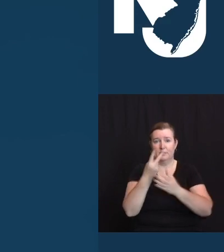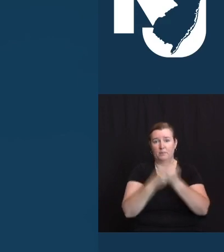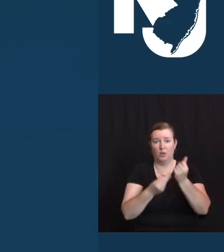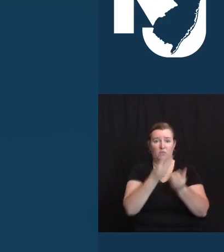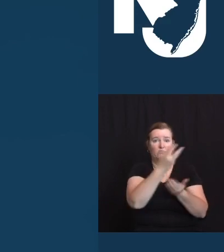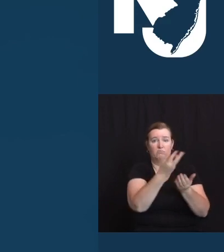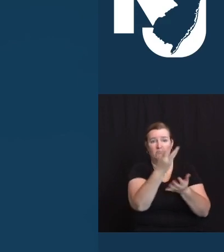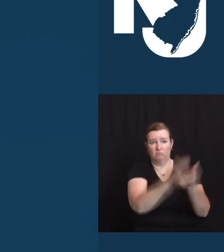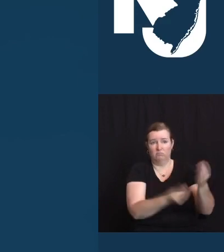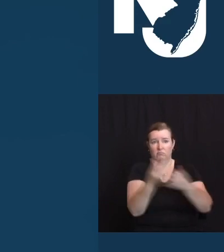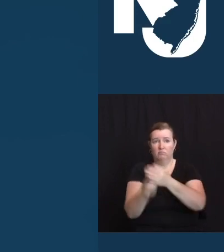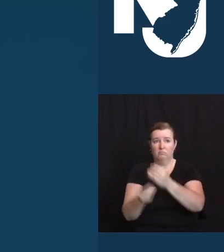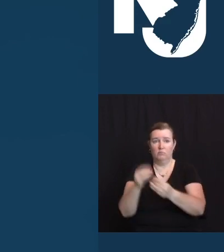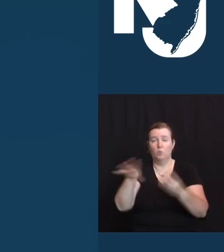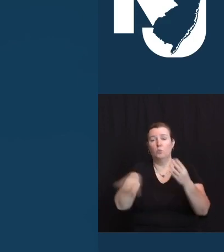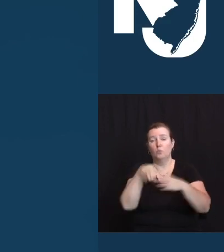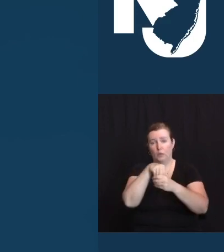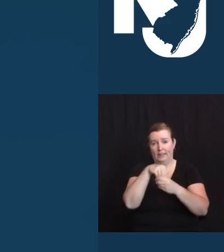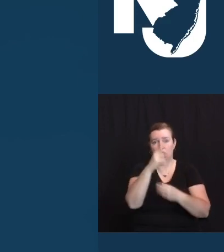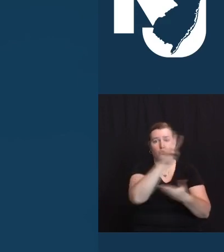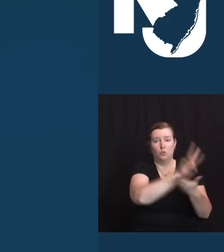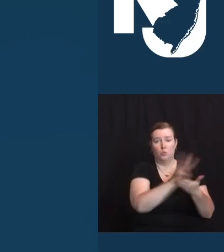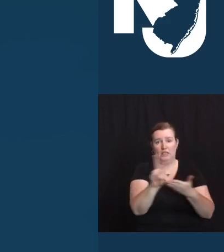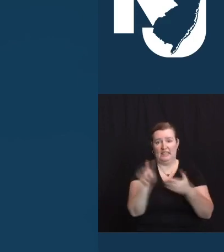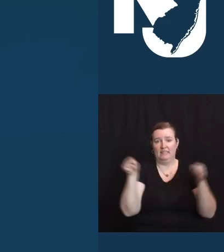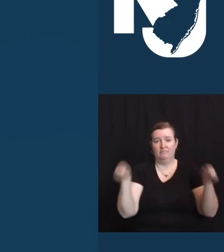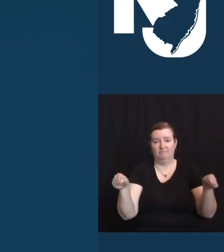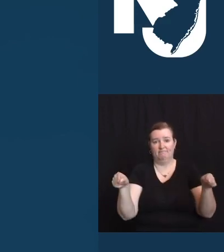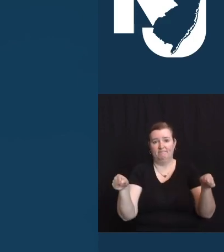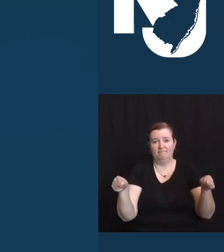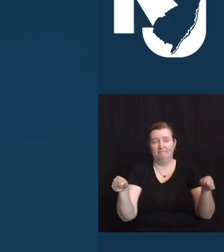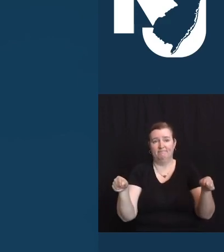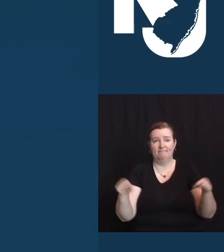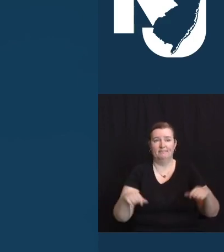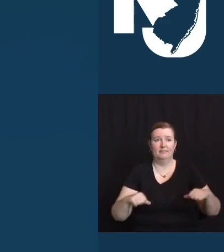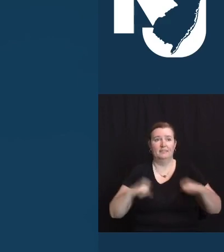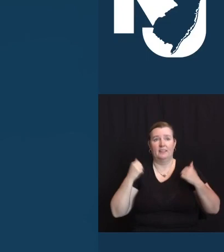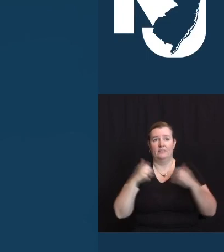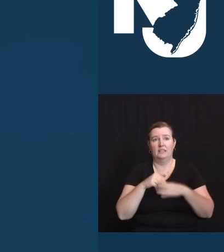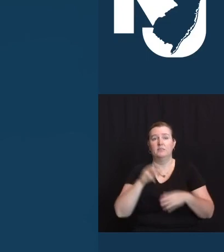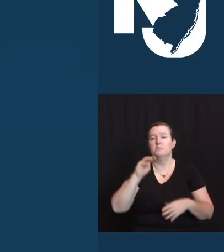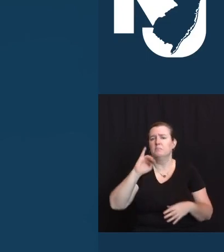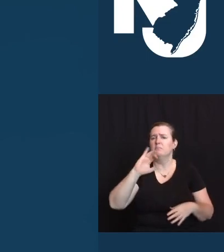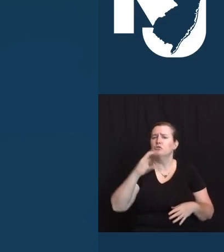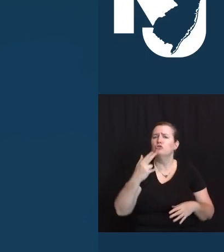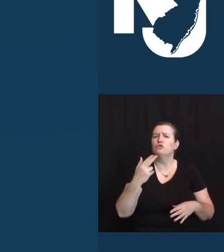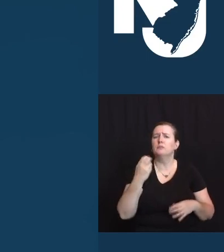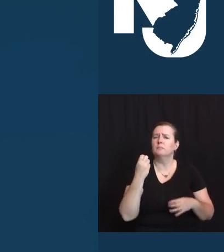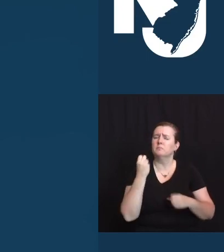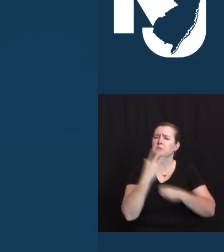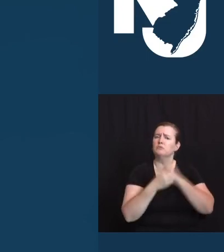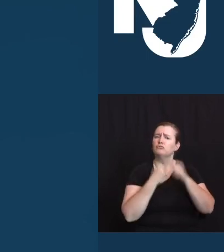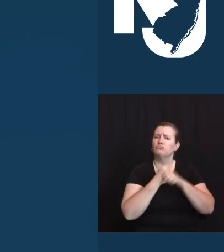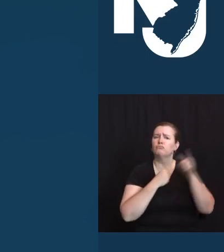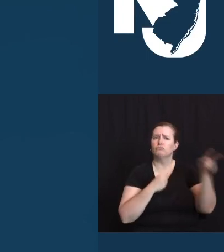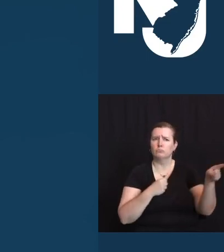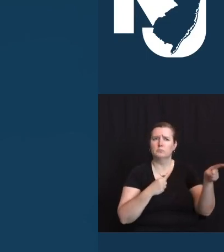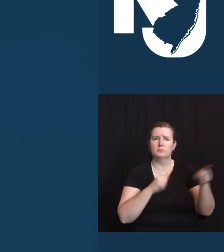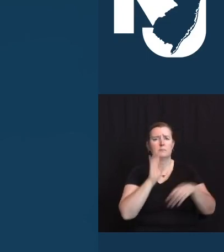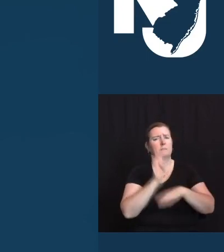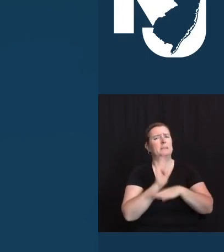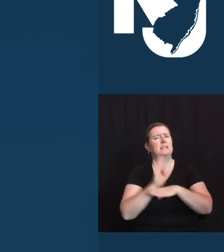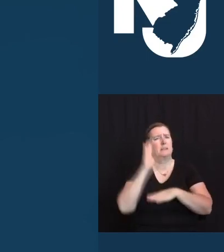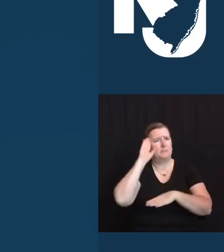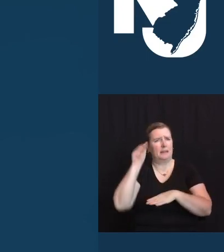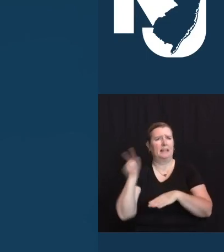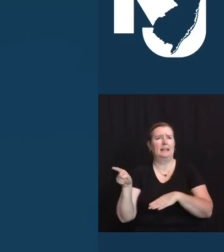weeks. They had spent most of their married life in Michigan, where Stephen was an entrepreneur and sales executive. Jane was a New Jersey gal.